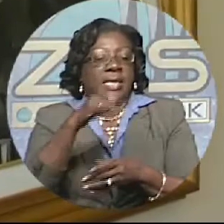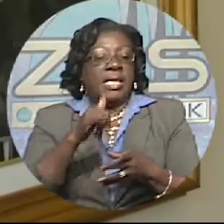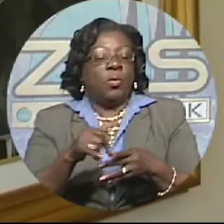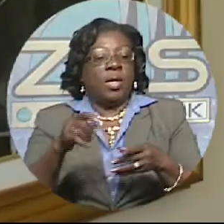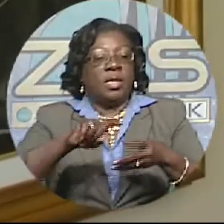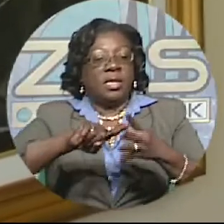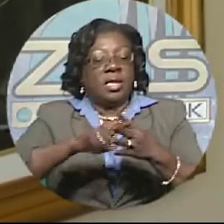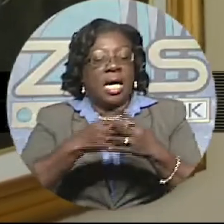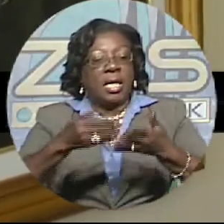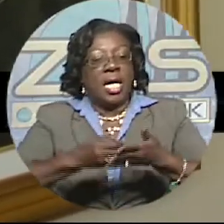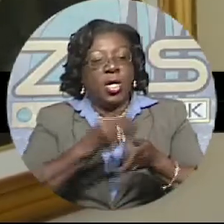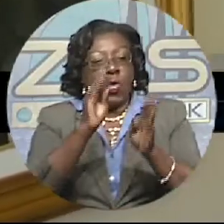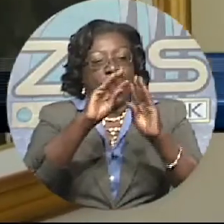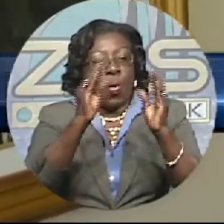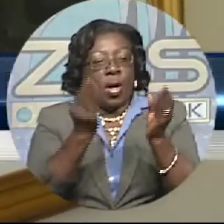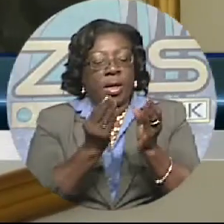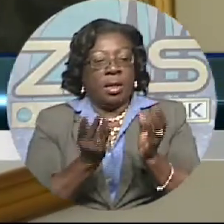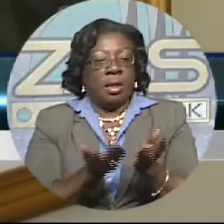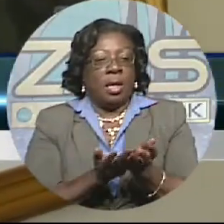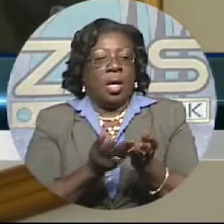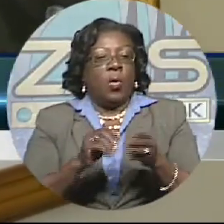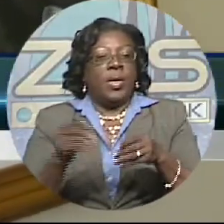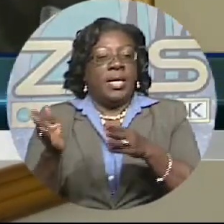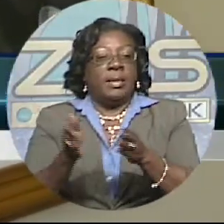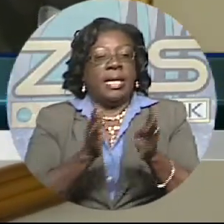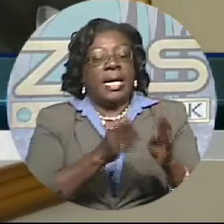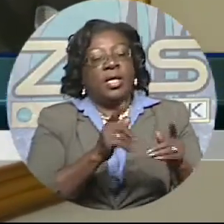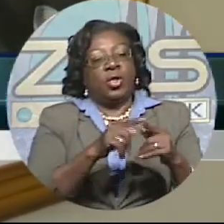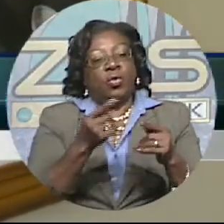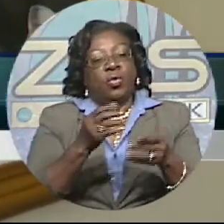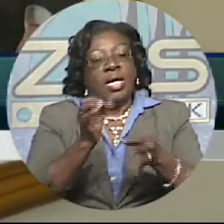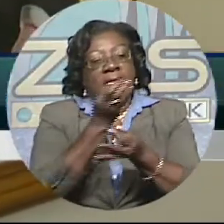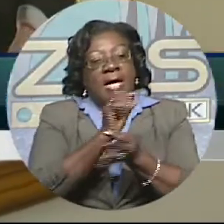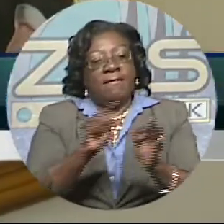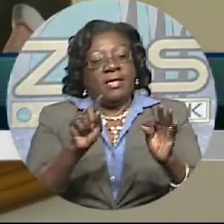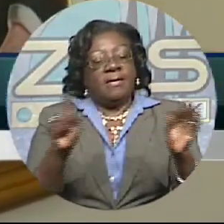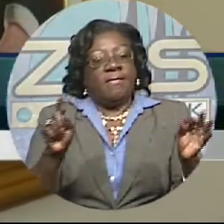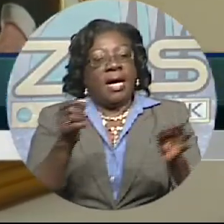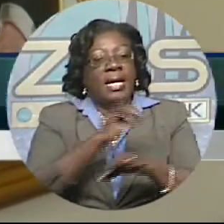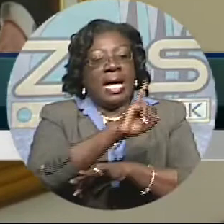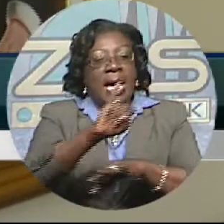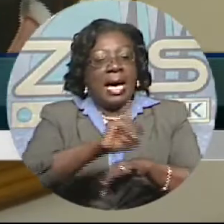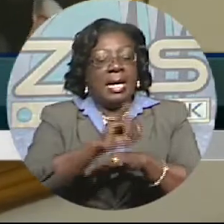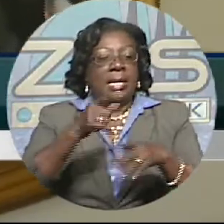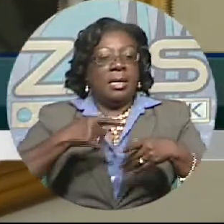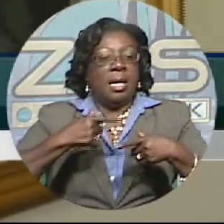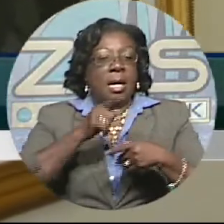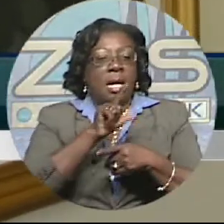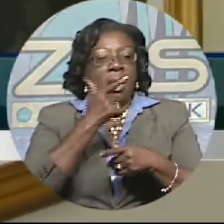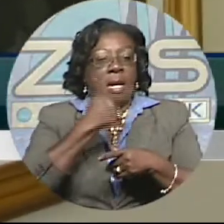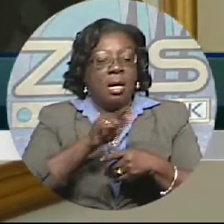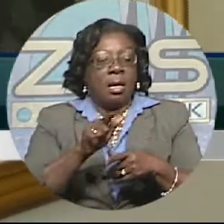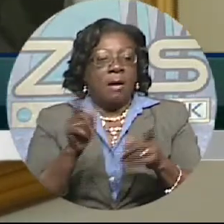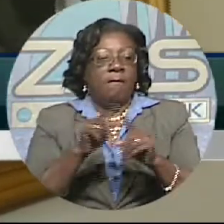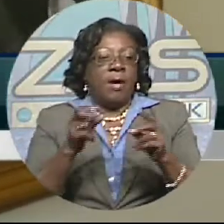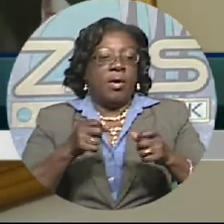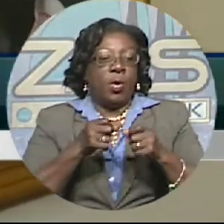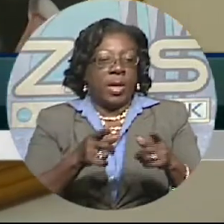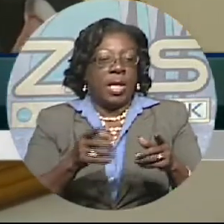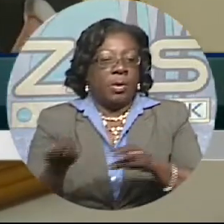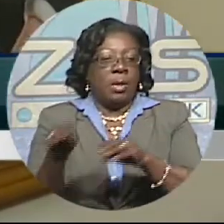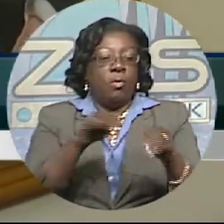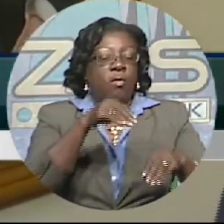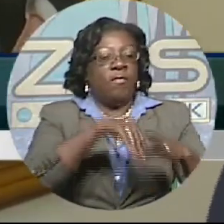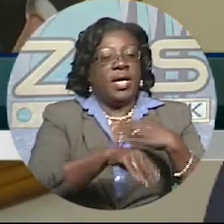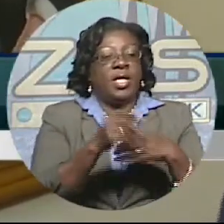Other plans outside of gaming, we intend to diversify Island Luck immediately, very rapidly. We want to move into our